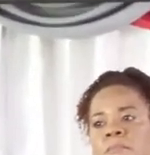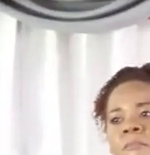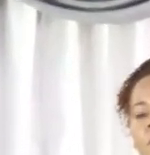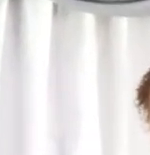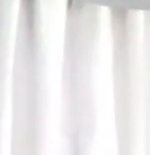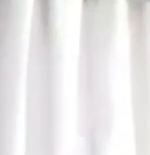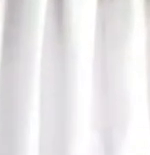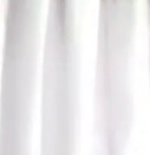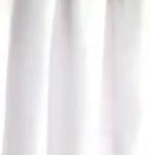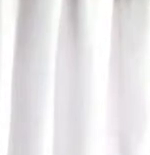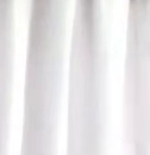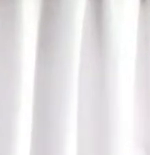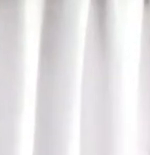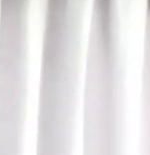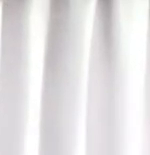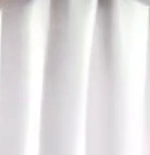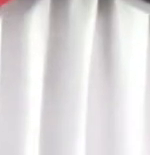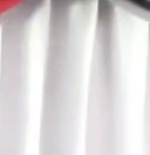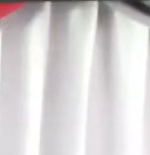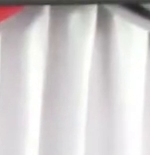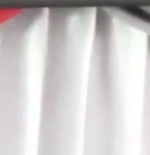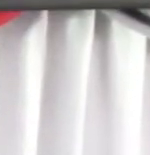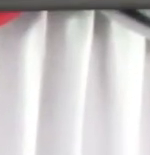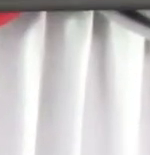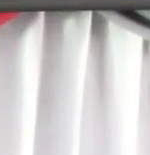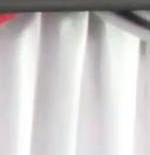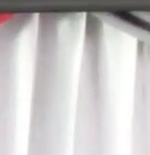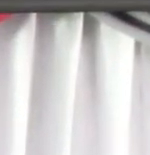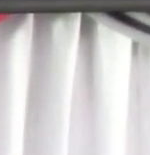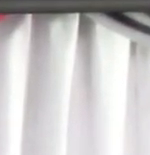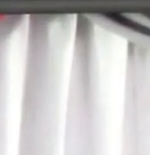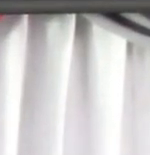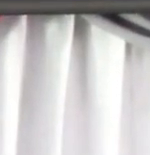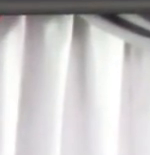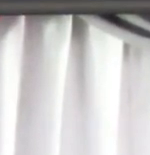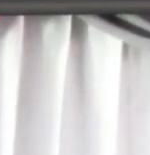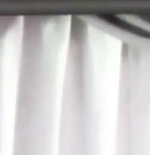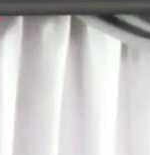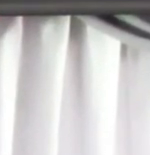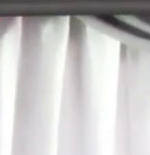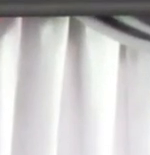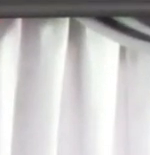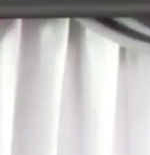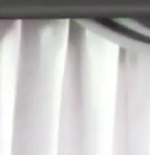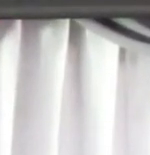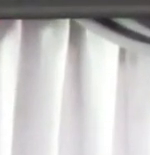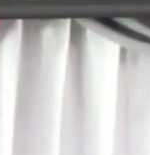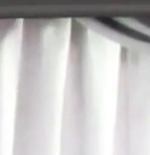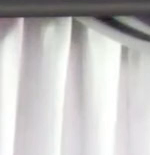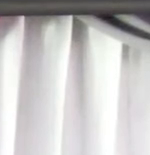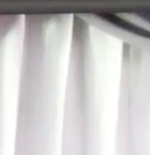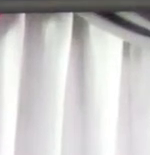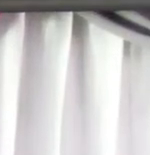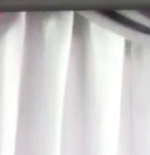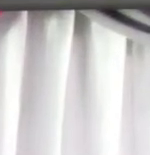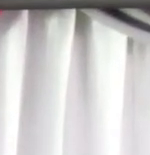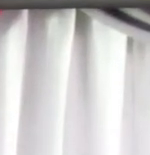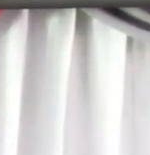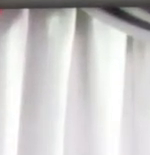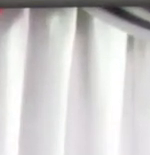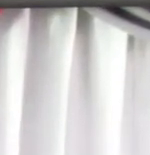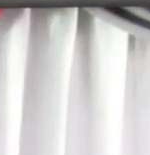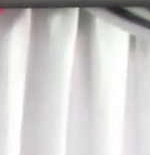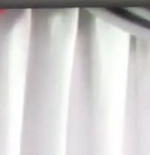him more in these days, and we have to try our best to trust him. I'm going to be inviting to the stage at this time